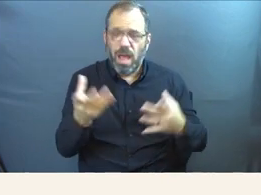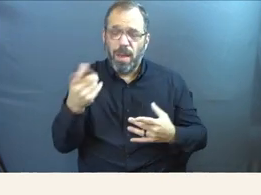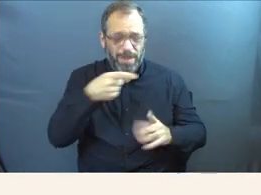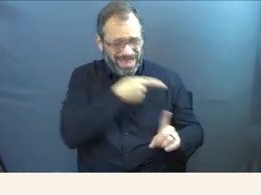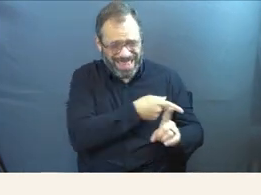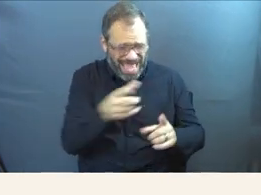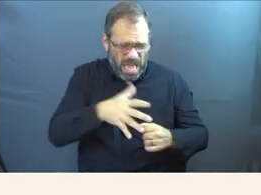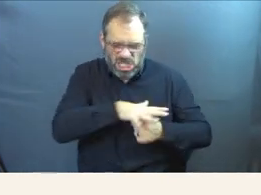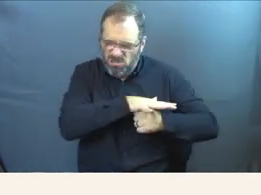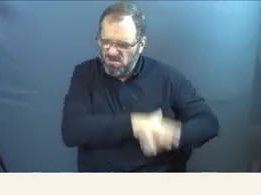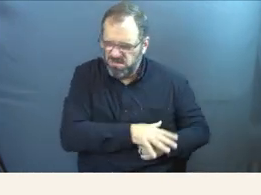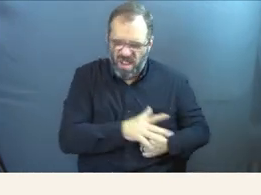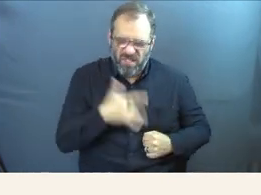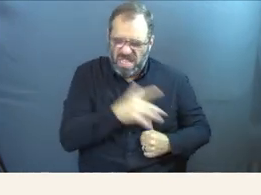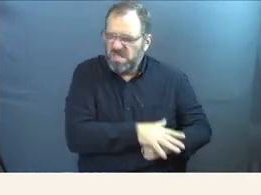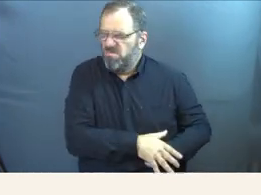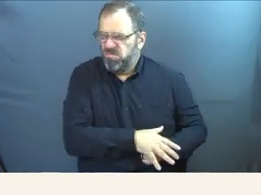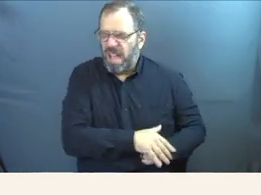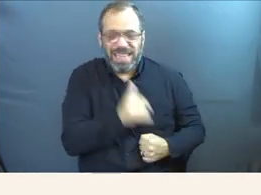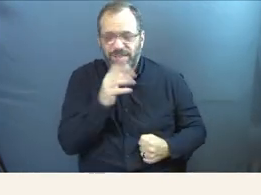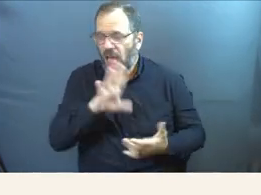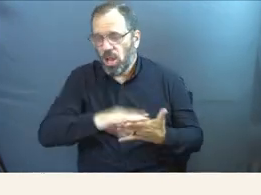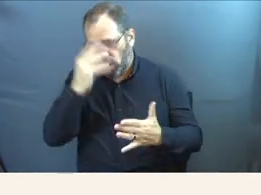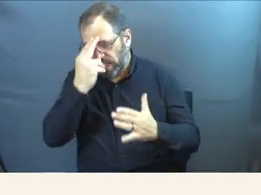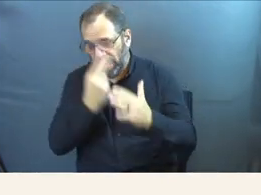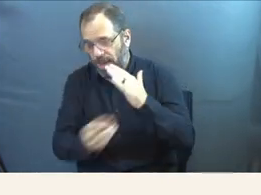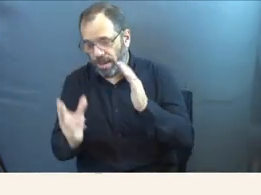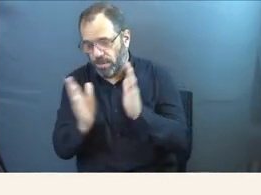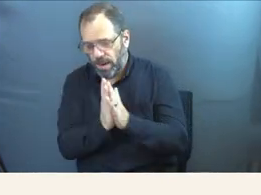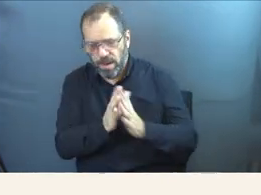their feelings, God, and they've not learned this Habakkuk prayer quite yet,